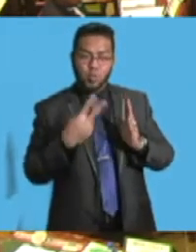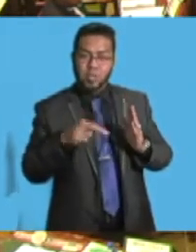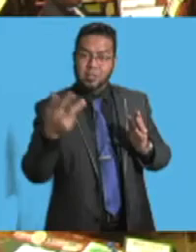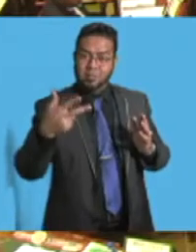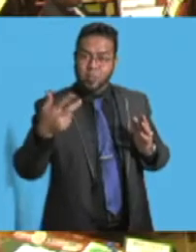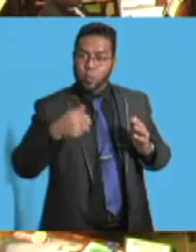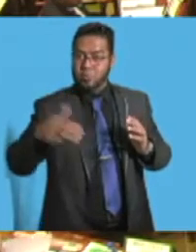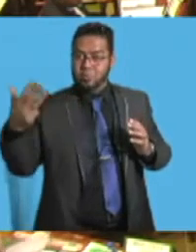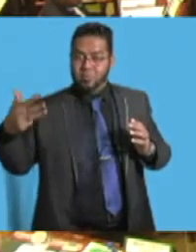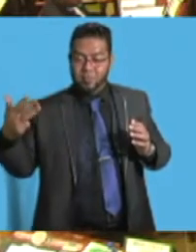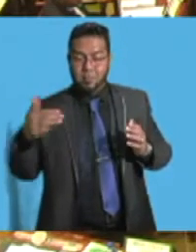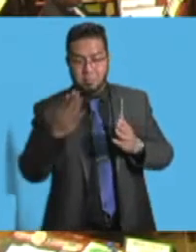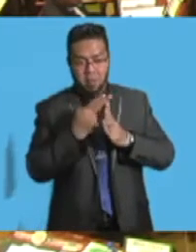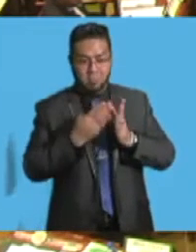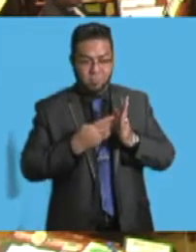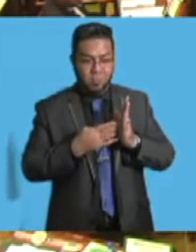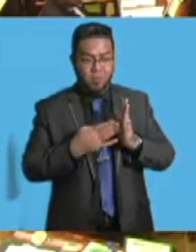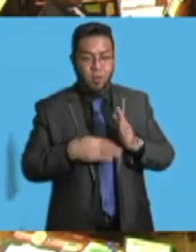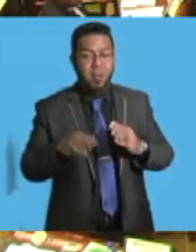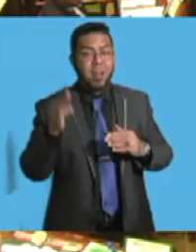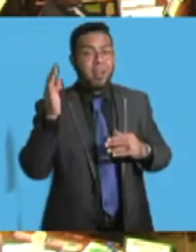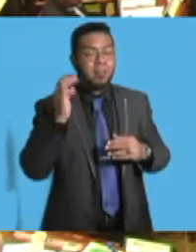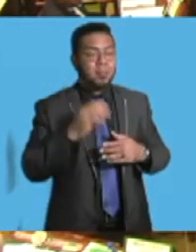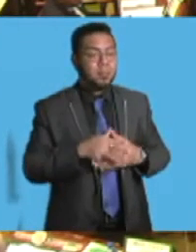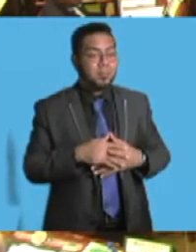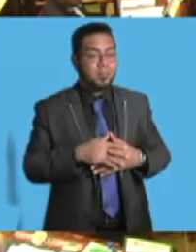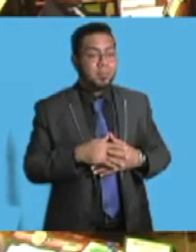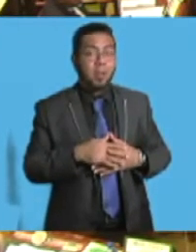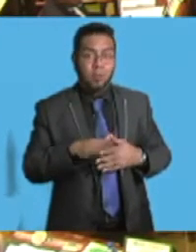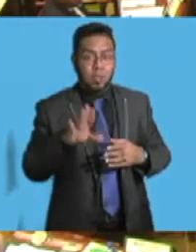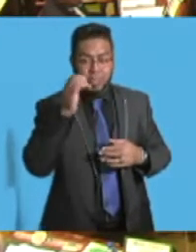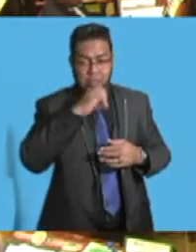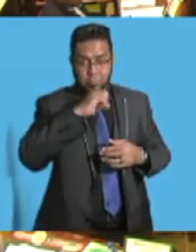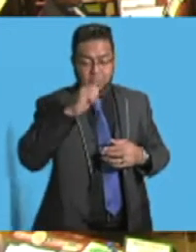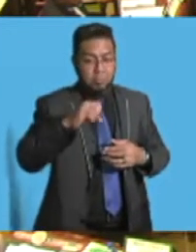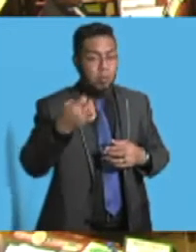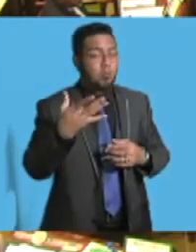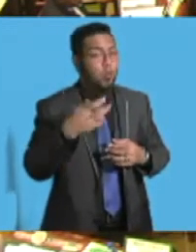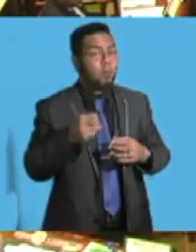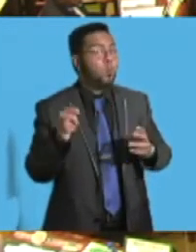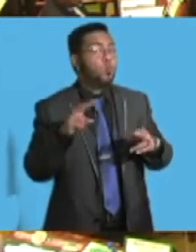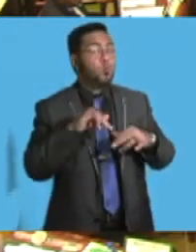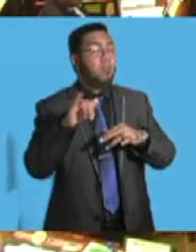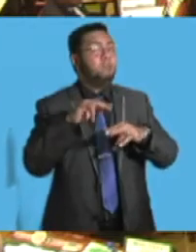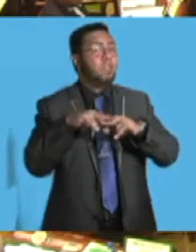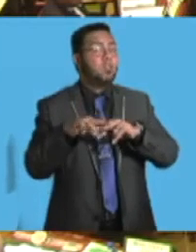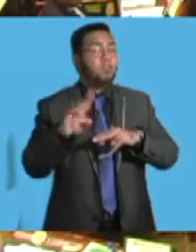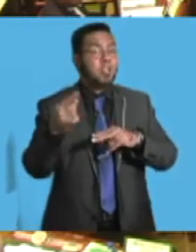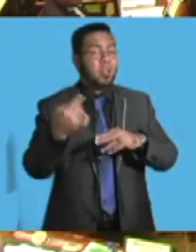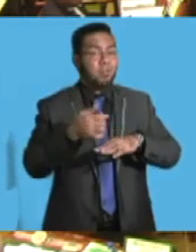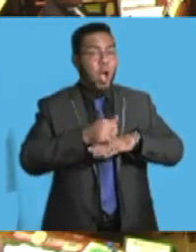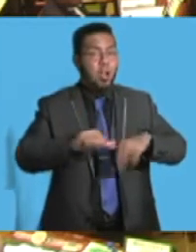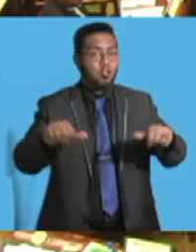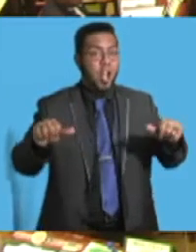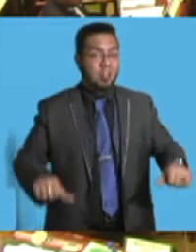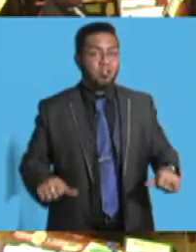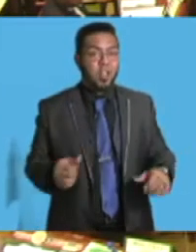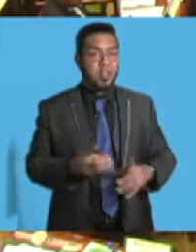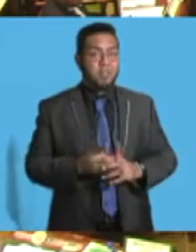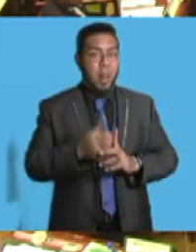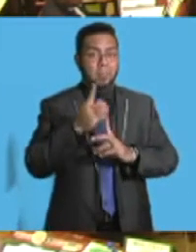of 96.8 million to the Ministry of Agriculture indicates the seriousness with which Fiji First government views agriculture development in